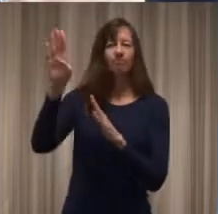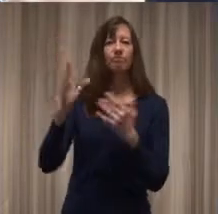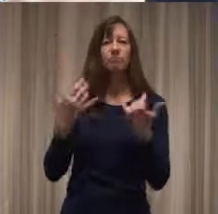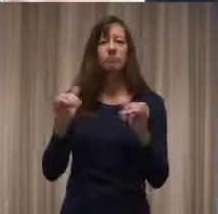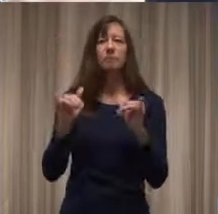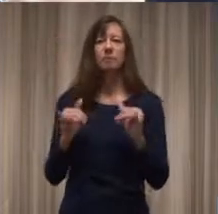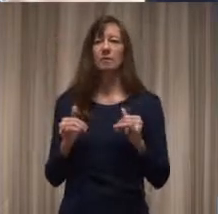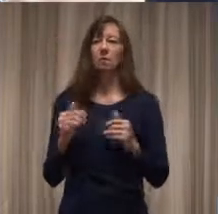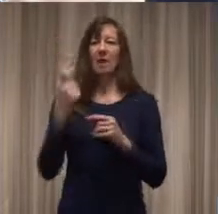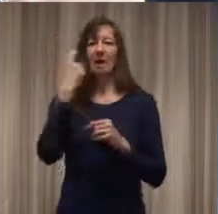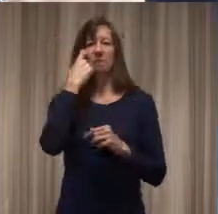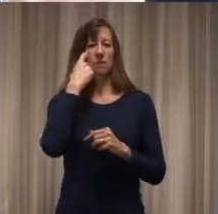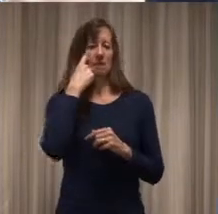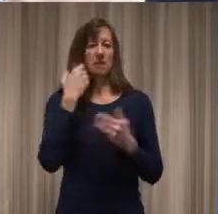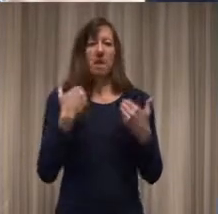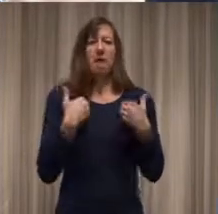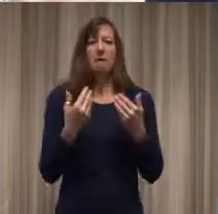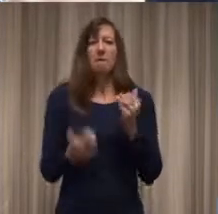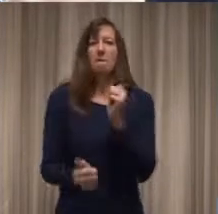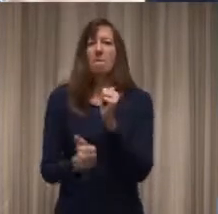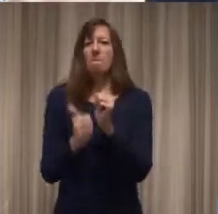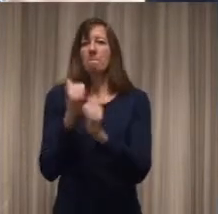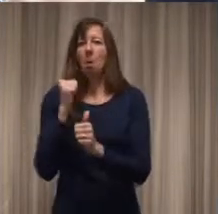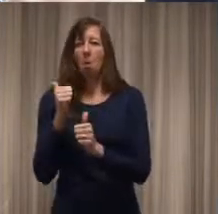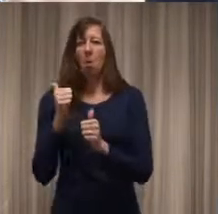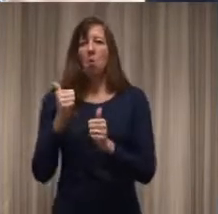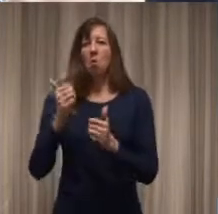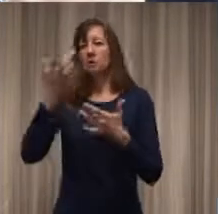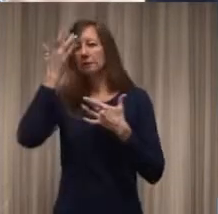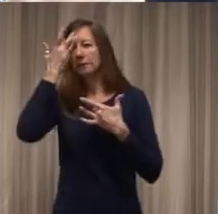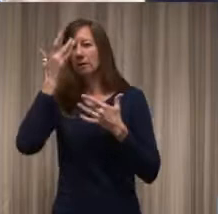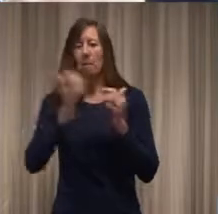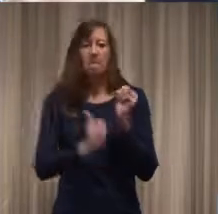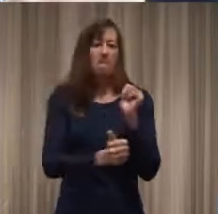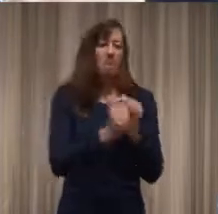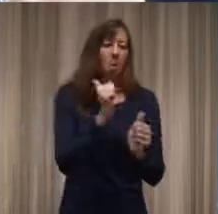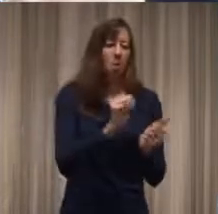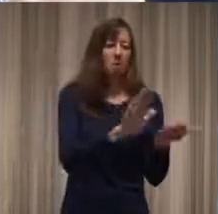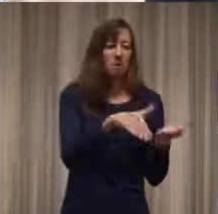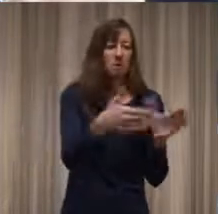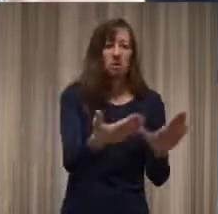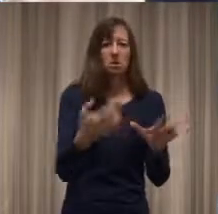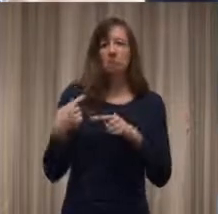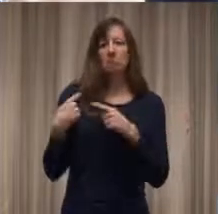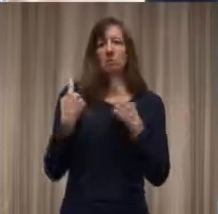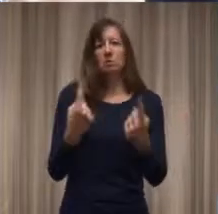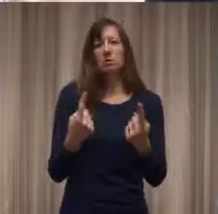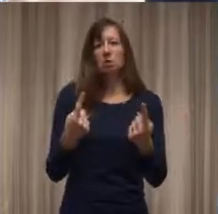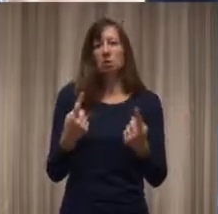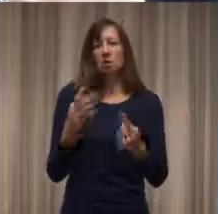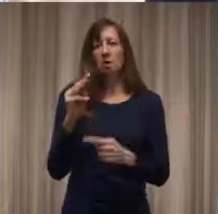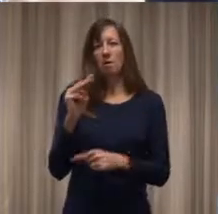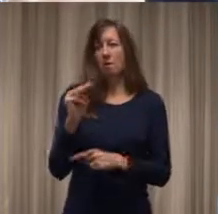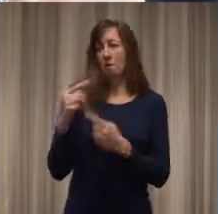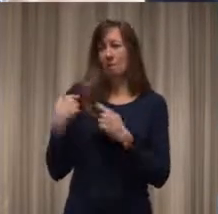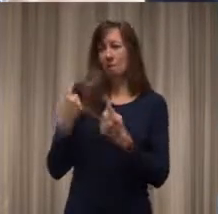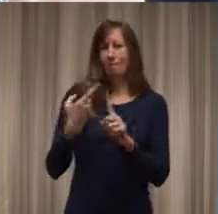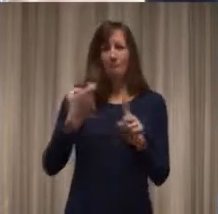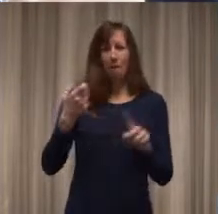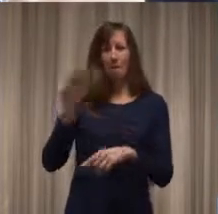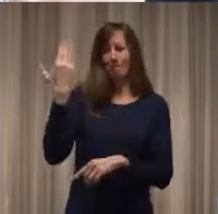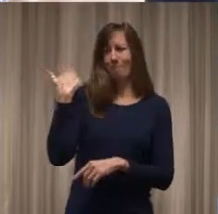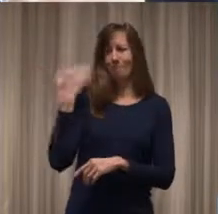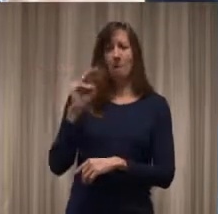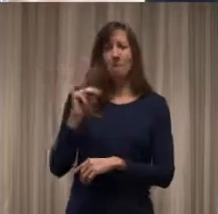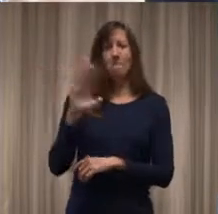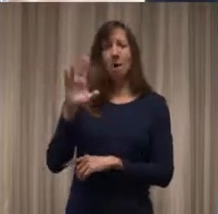most fatalities that we've had at any point in the pandemic. So despite all of us so desperately wanting this to be over,